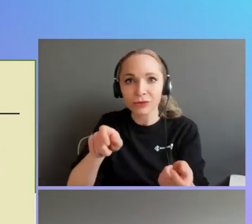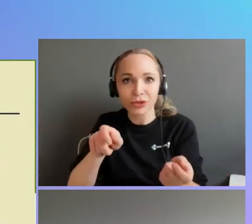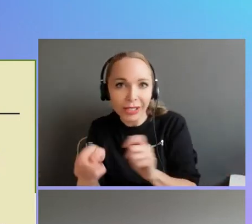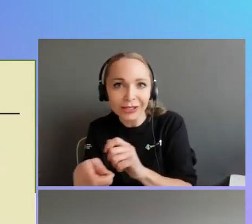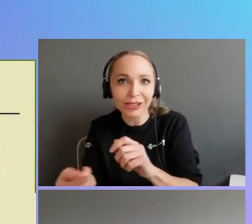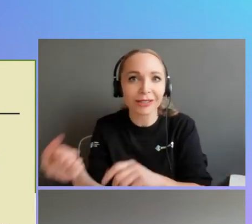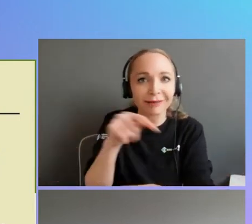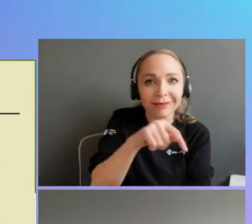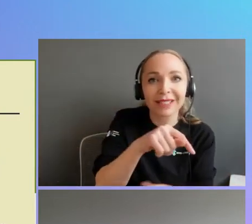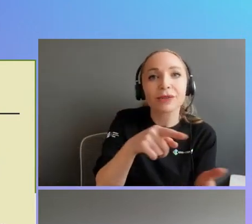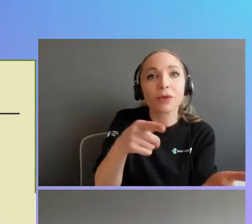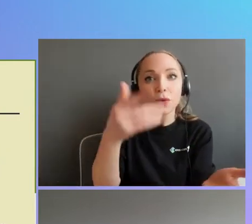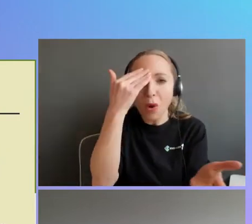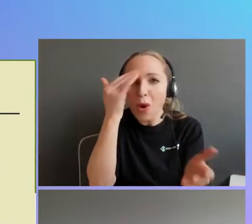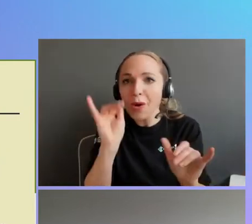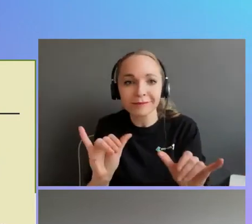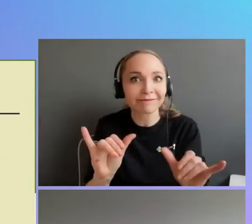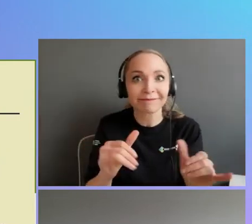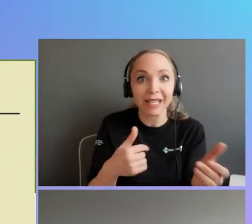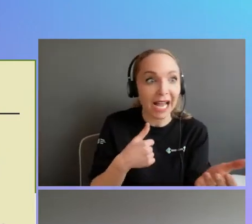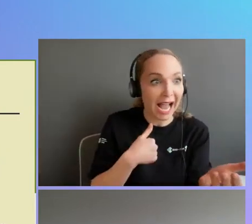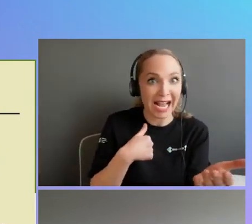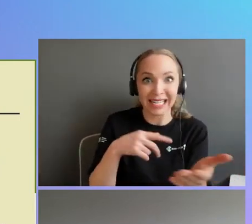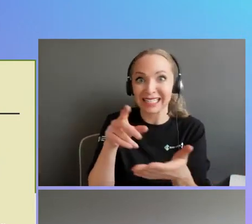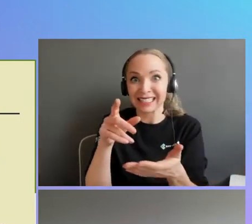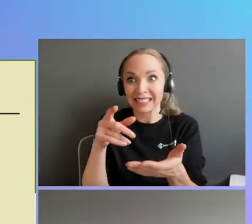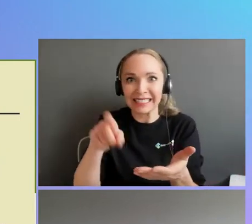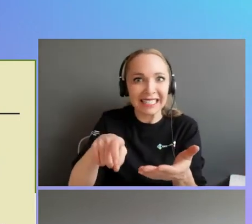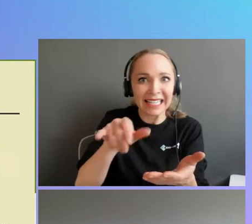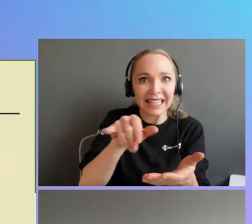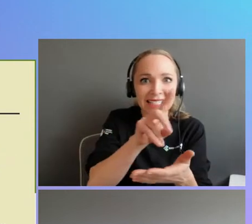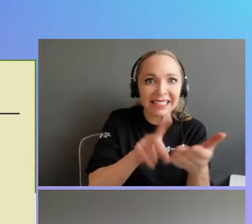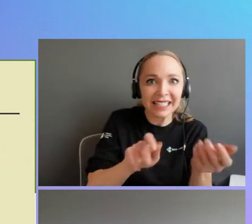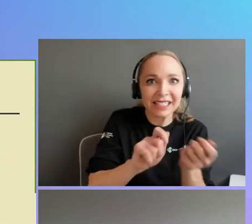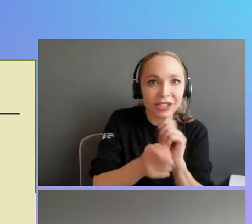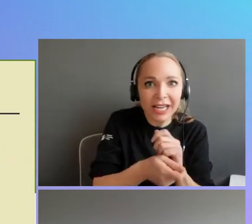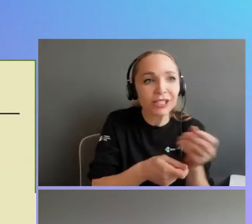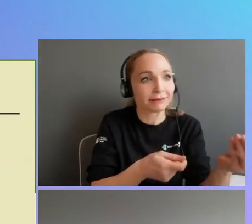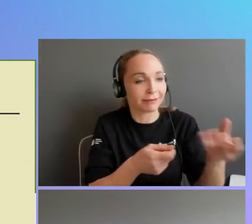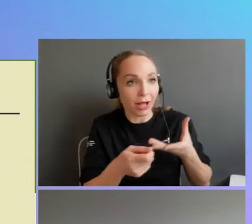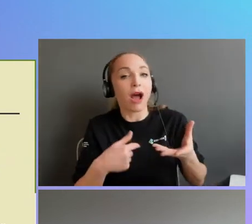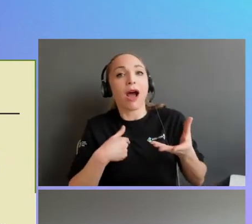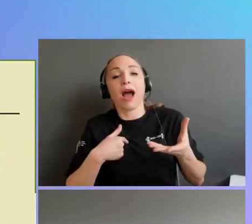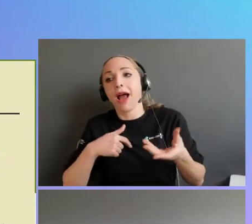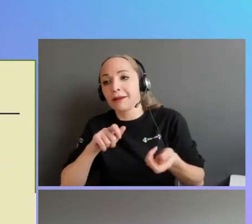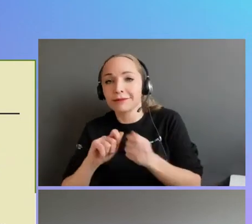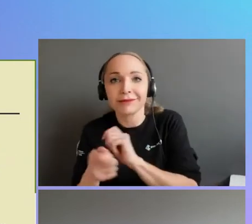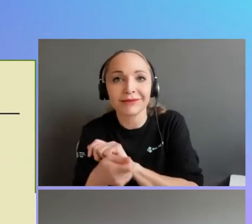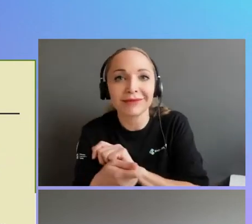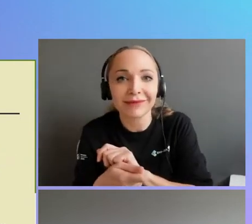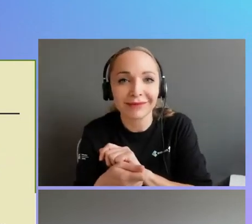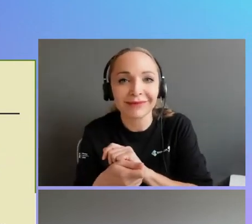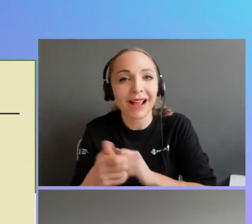of certain fixes and certain design changes. For example, we've